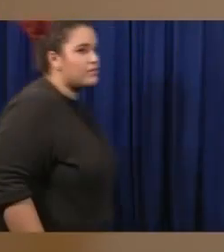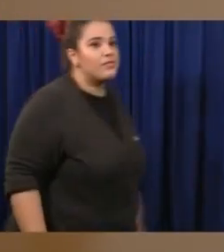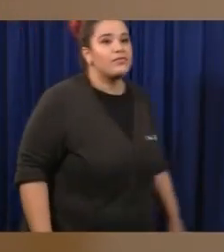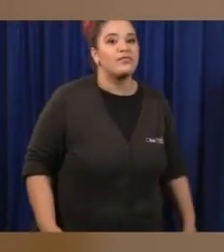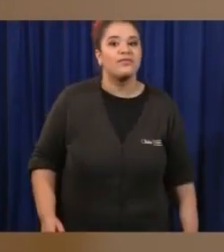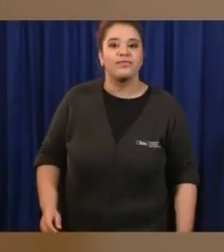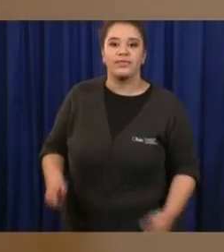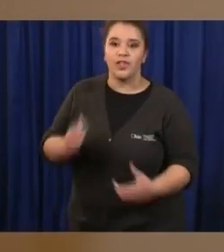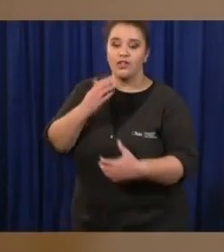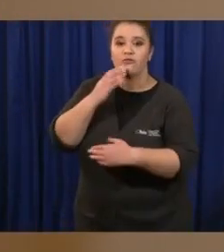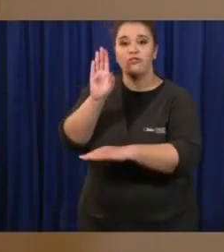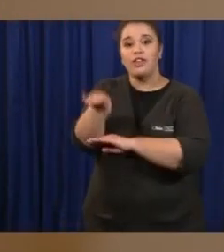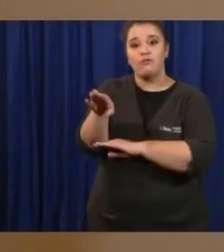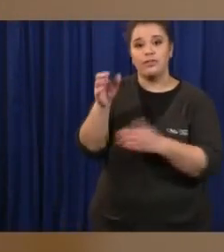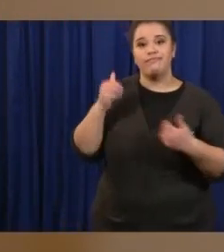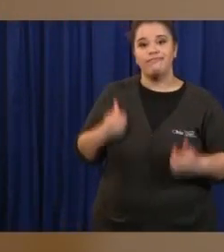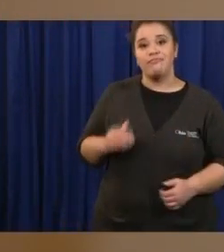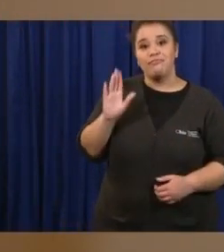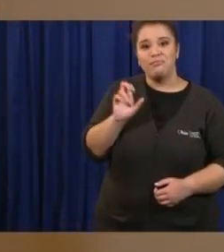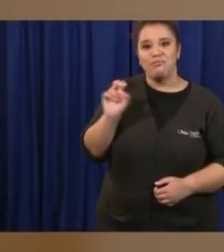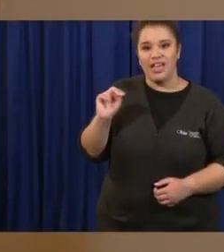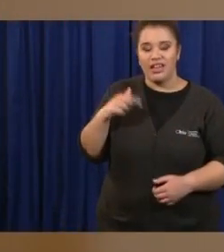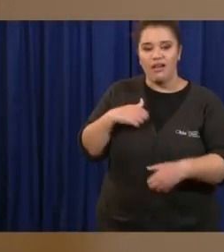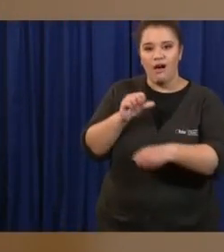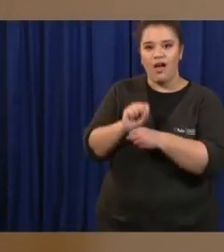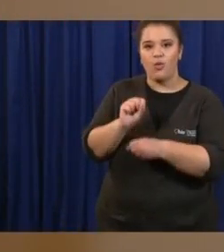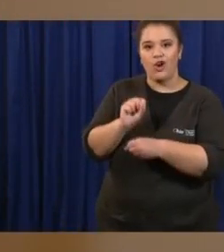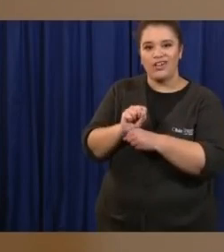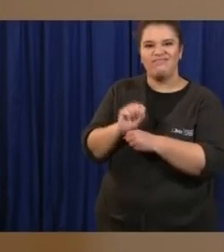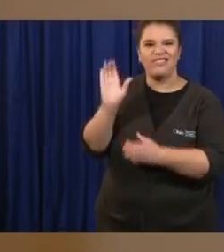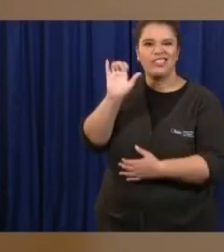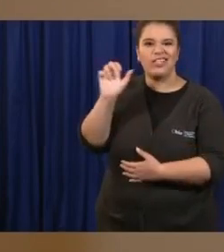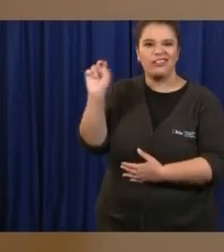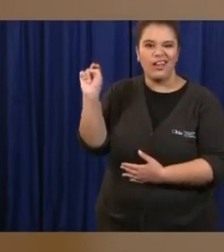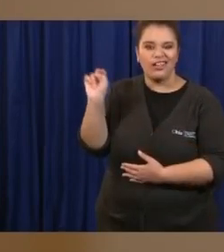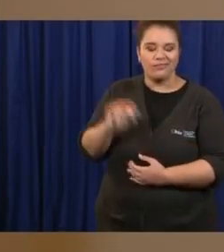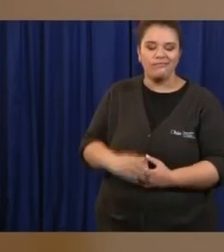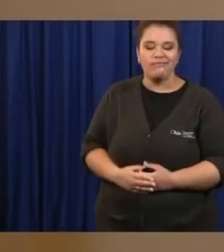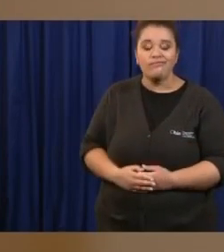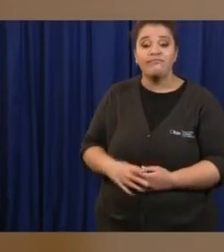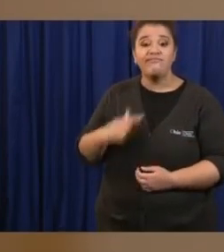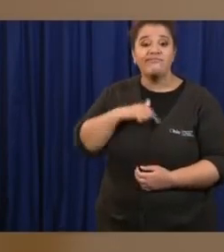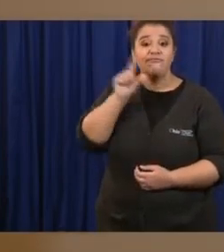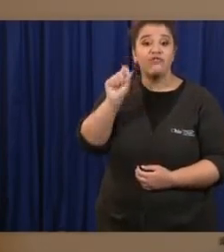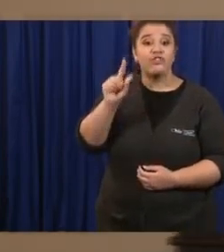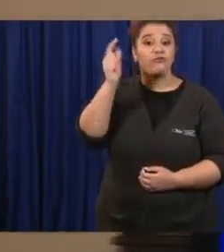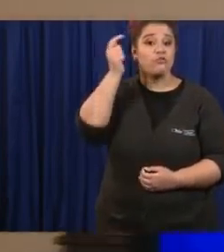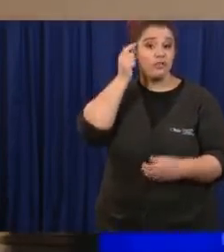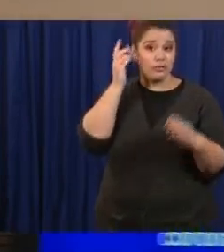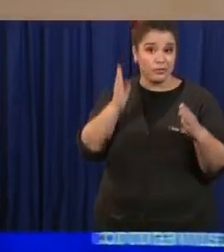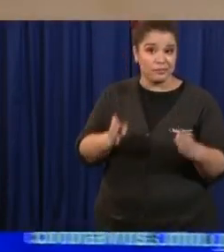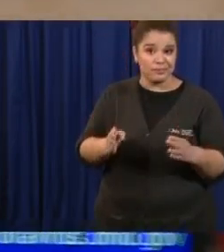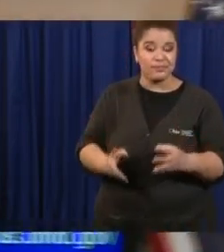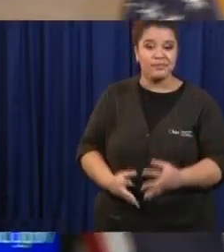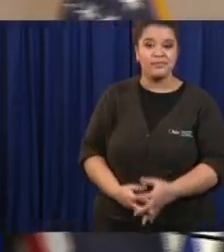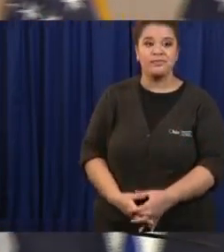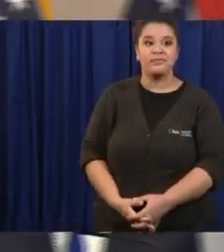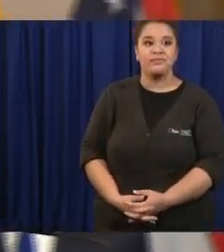Good afternoon. I'm Ben Schwartz with WCPO in Cincinnati. My question is for Governor DeWine.